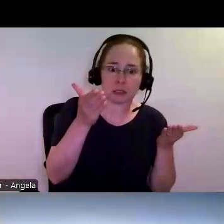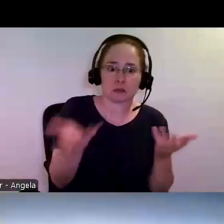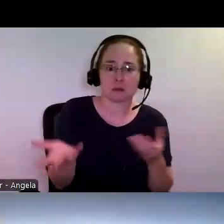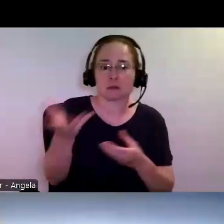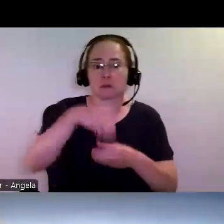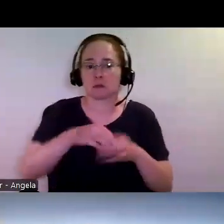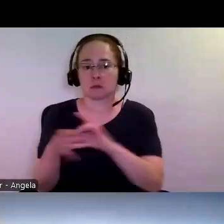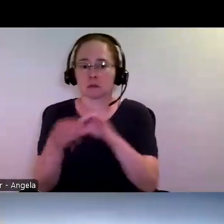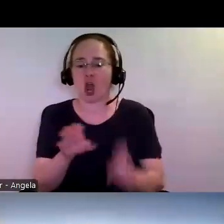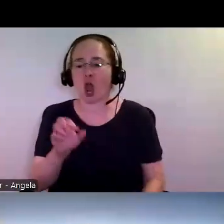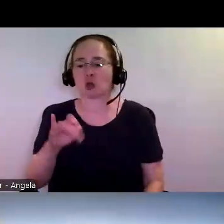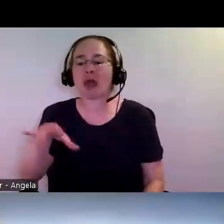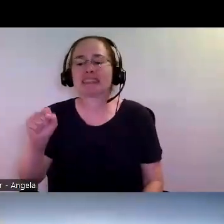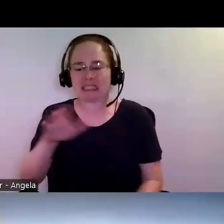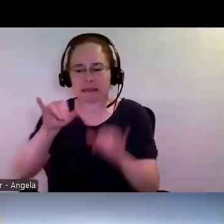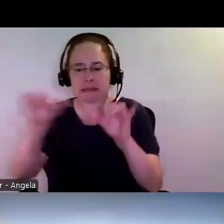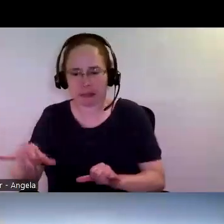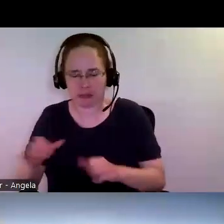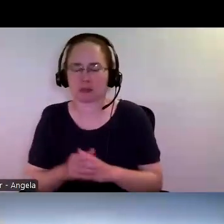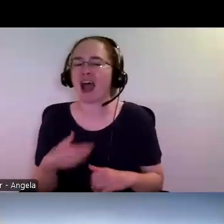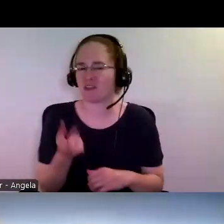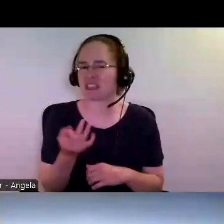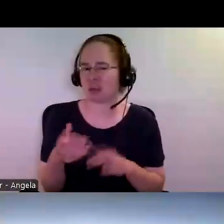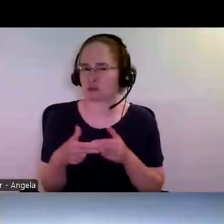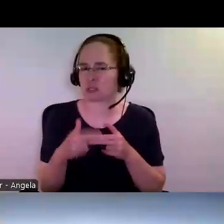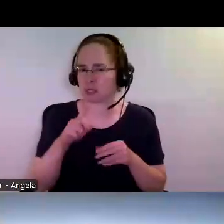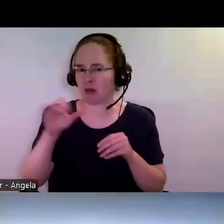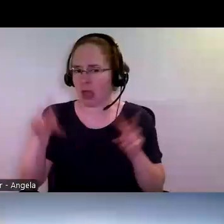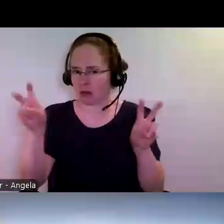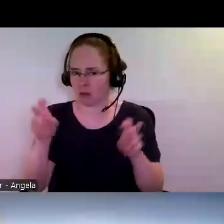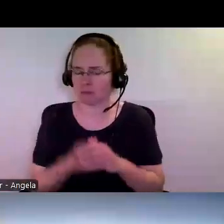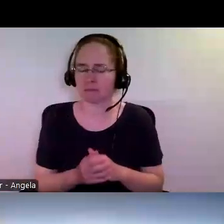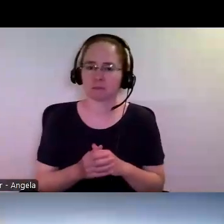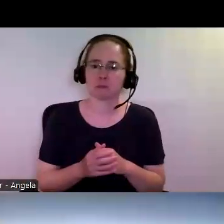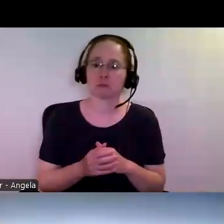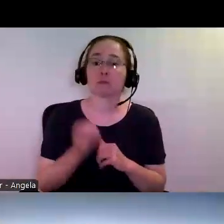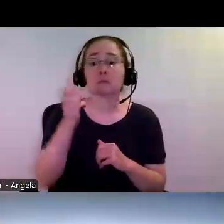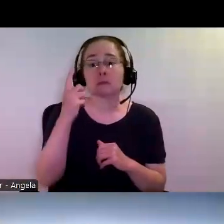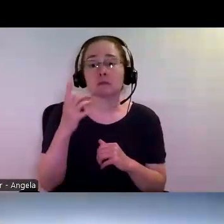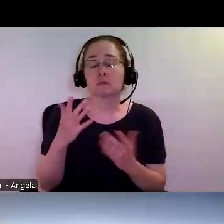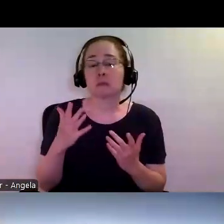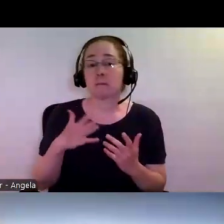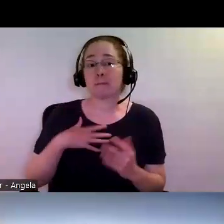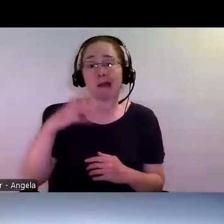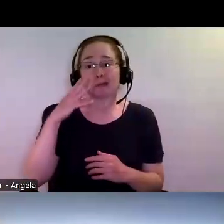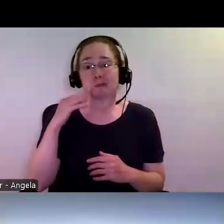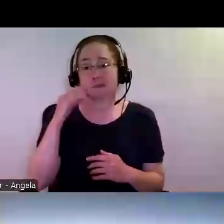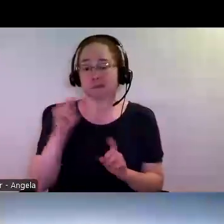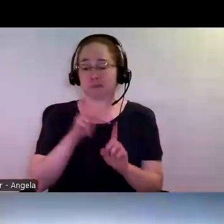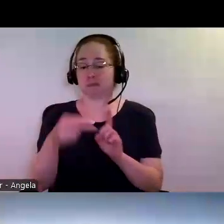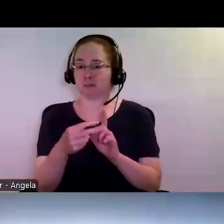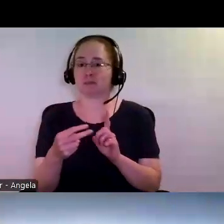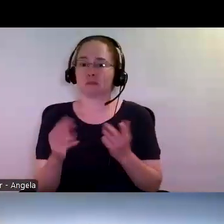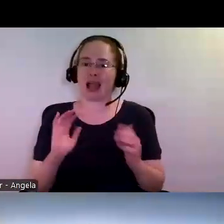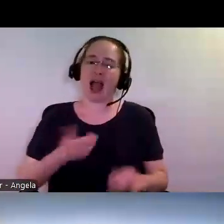systems. So I have several slides on that. And as I said, my lens is really going to be the work that